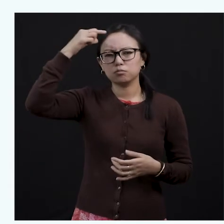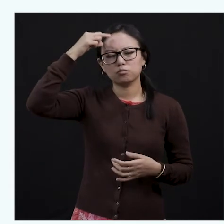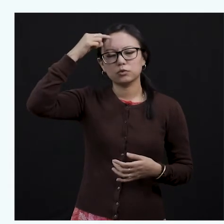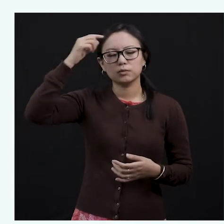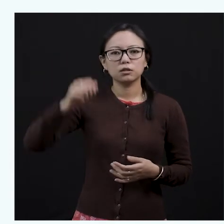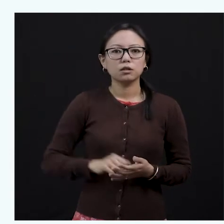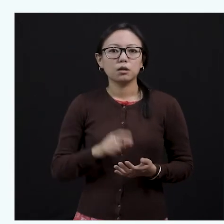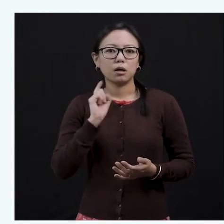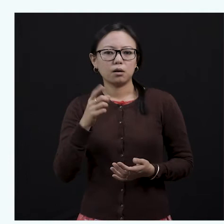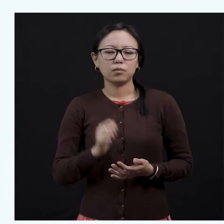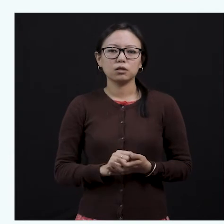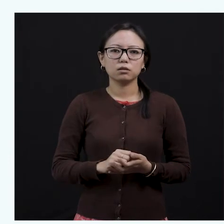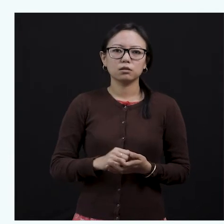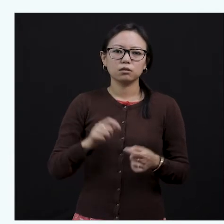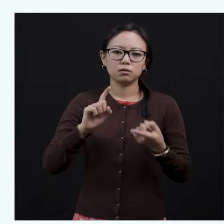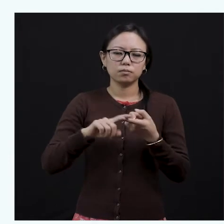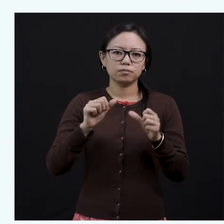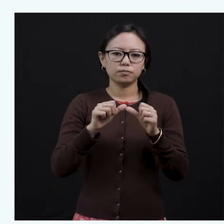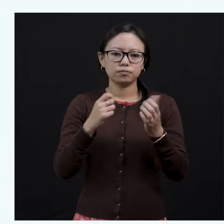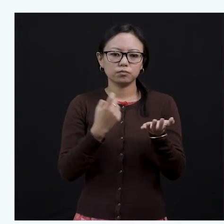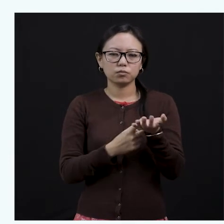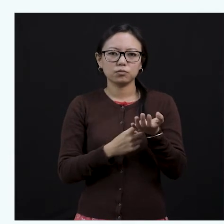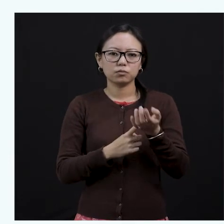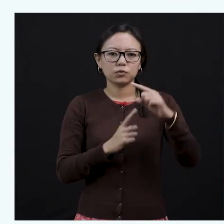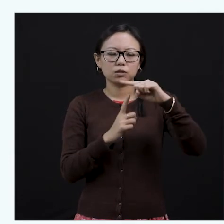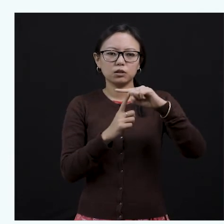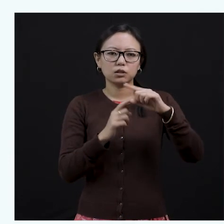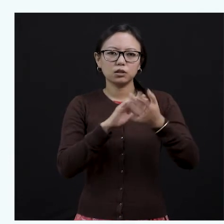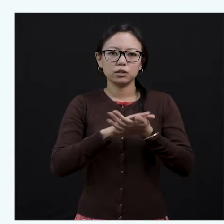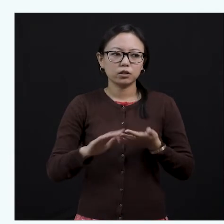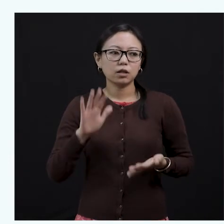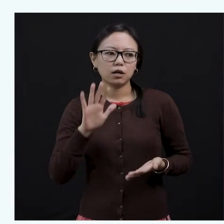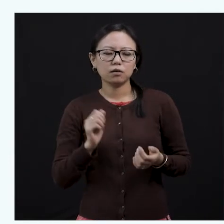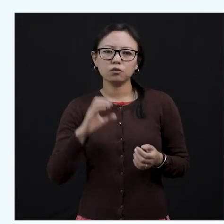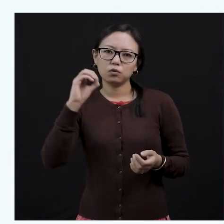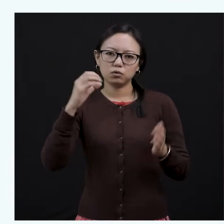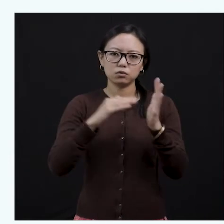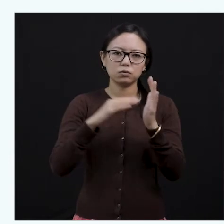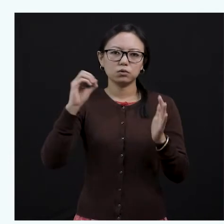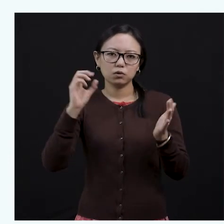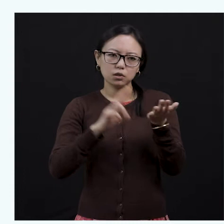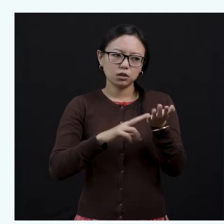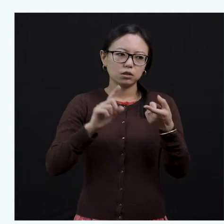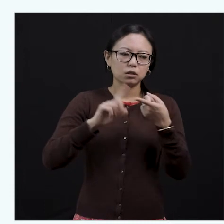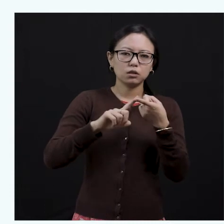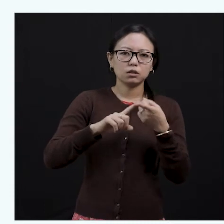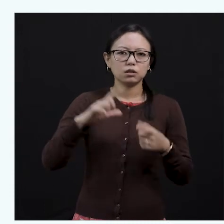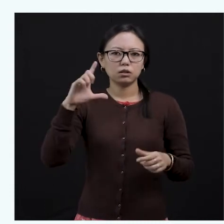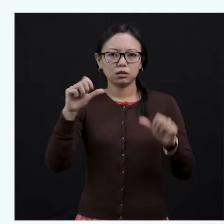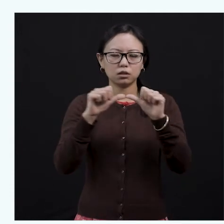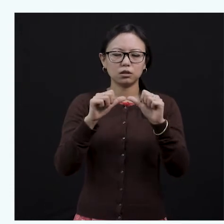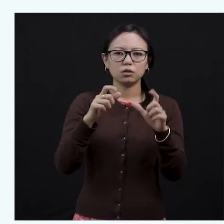the sun is giving out light, then this ozone layer protects the sunlight, the harmful rays coming from